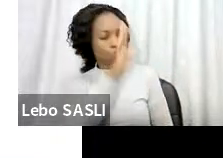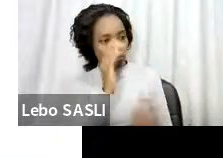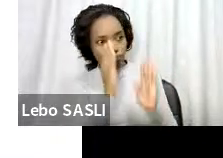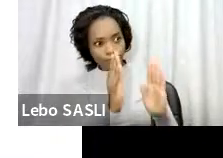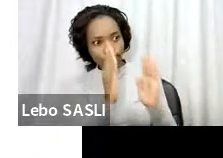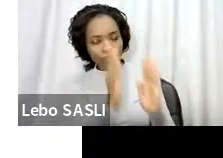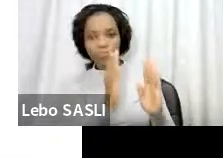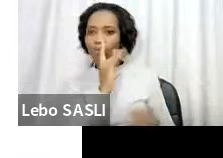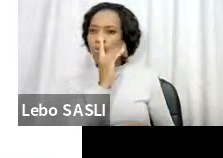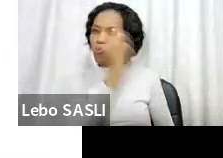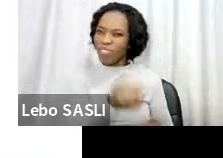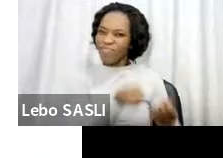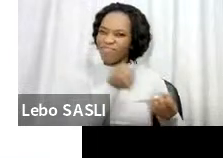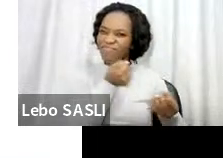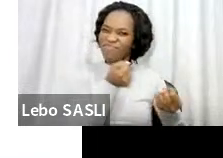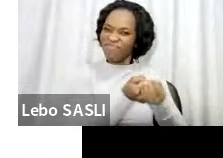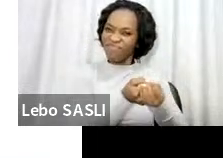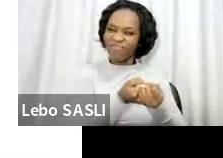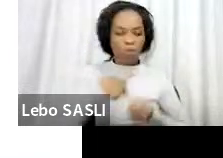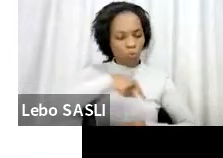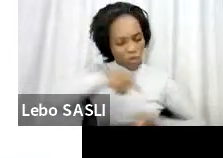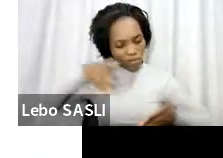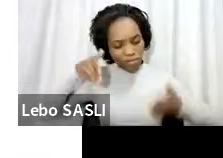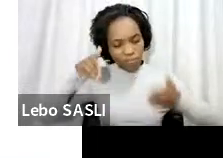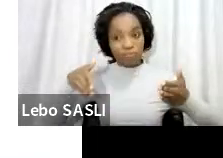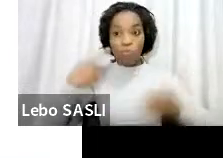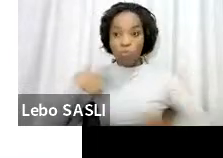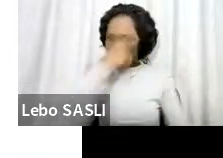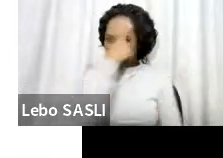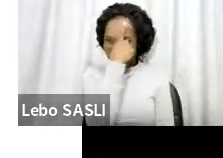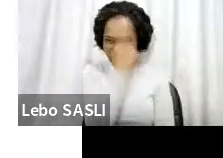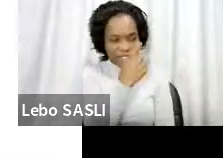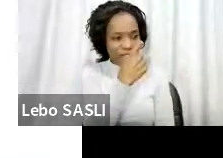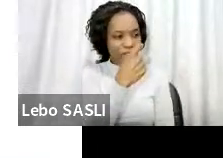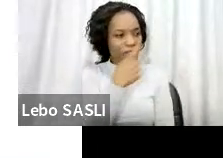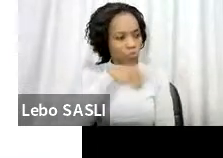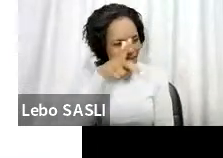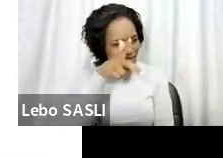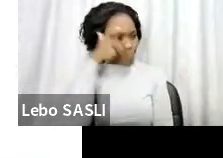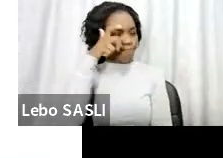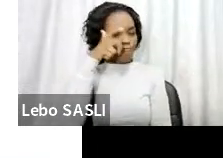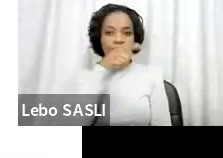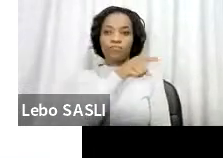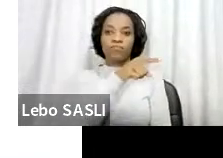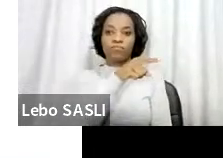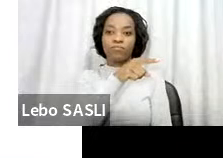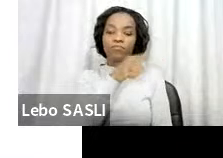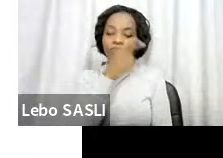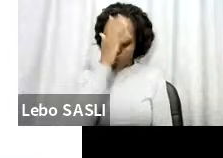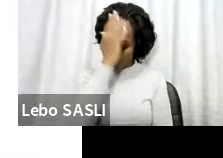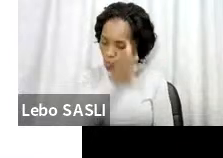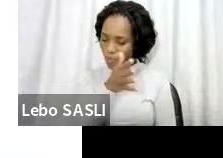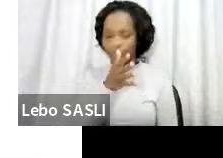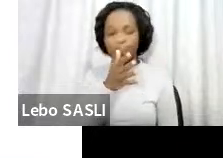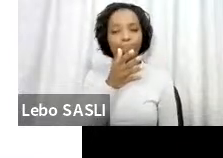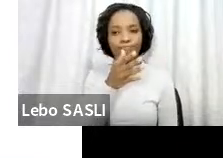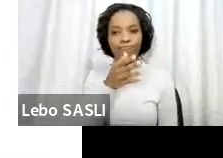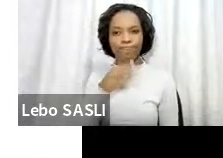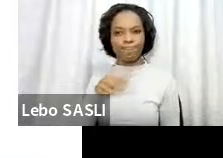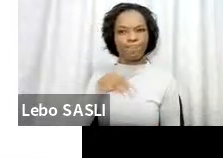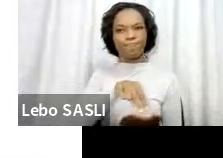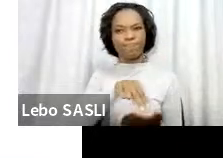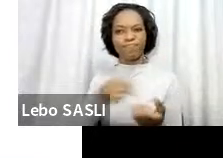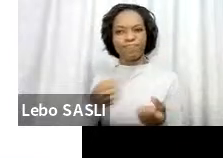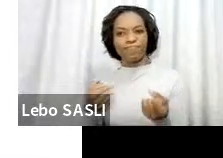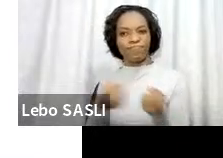hear, we believe what you will be telling us, and we will stand by you